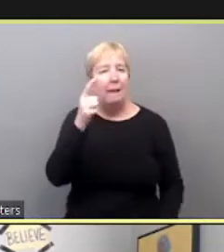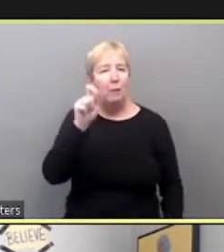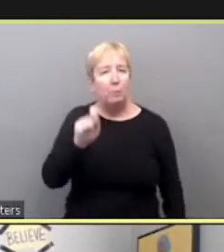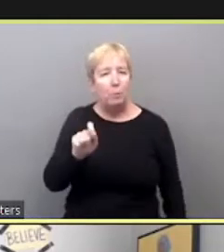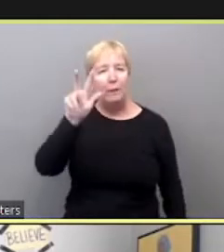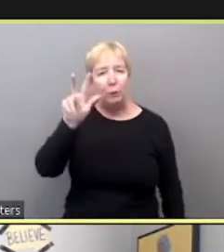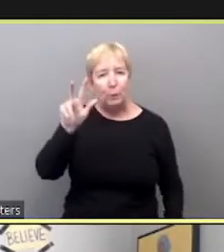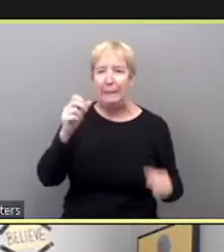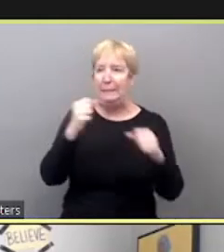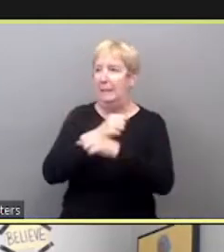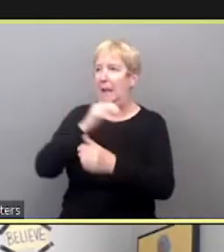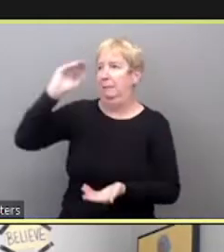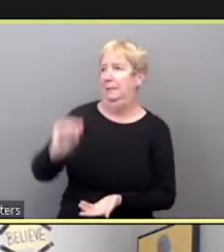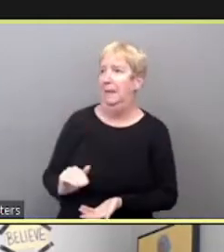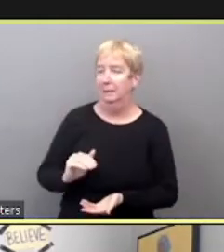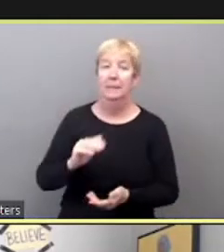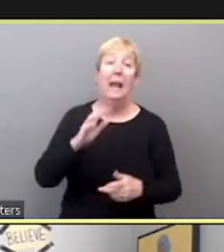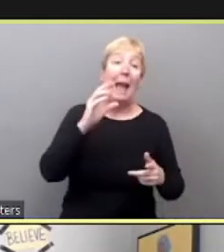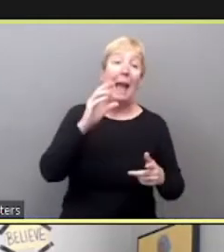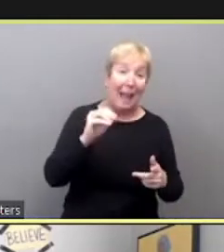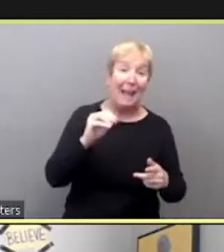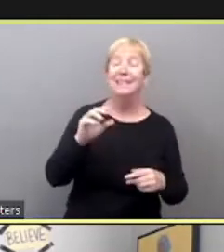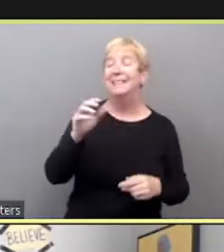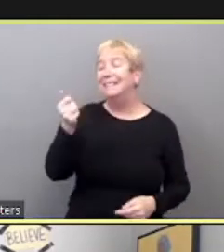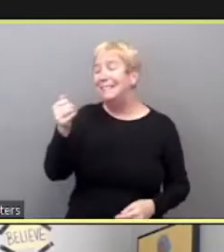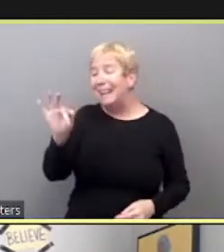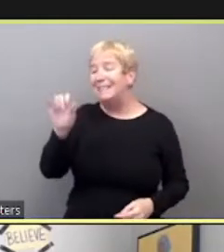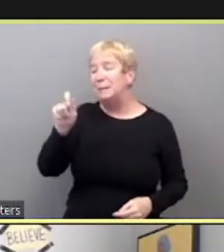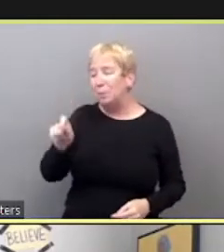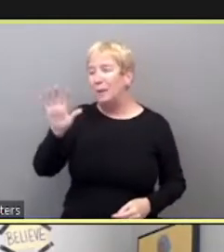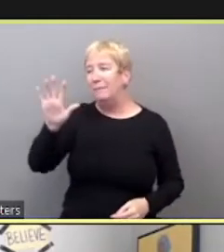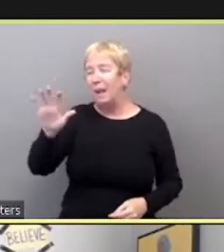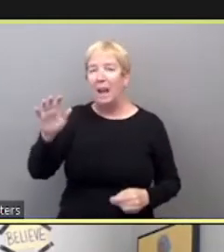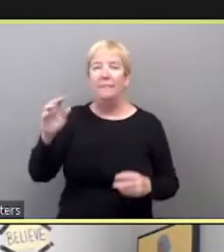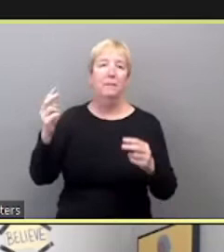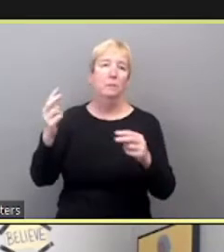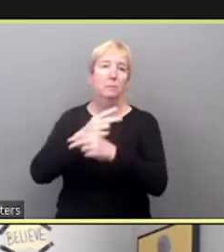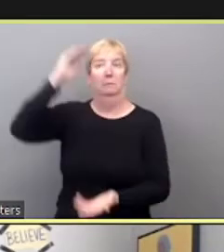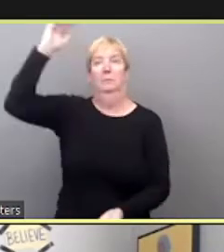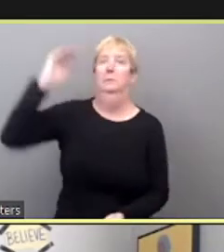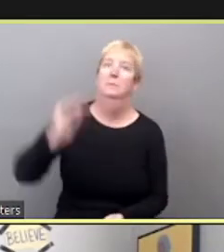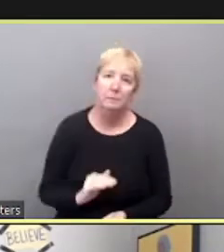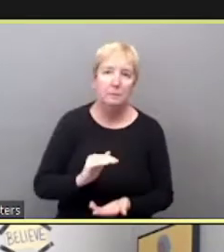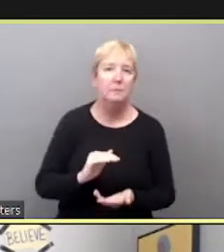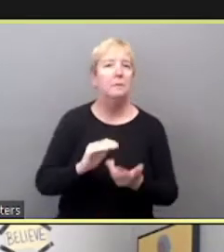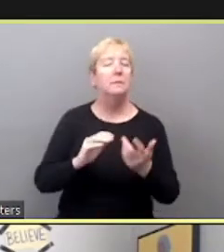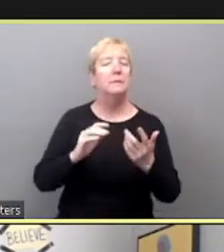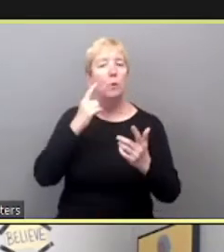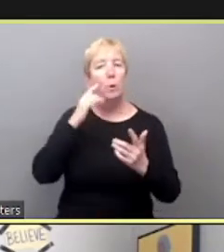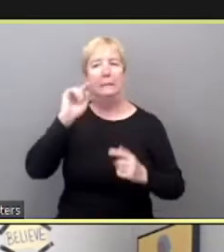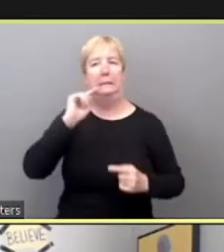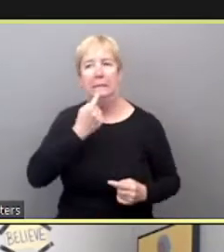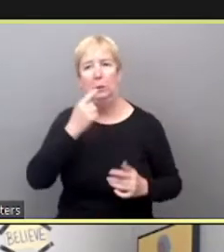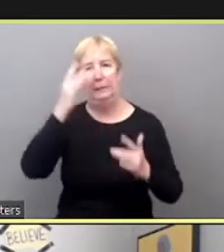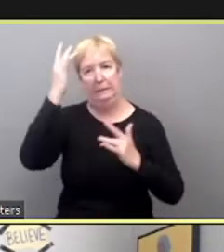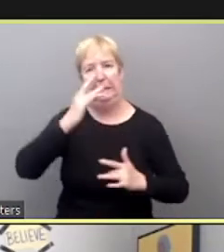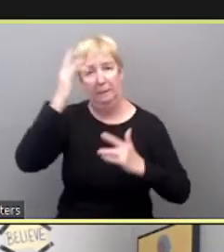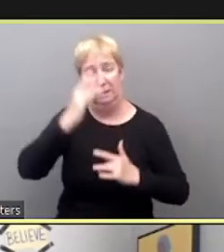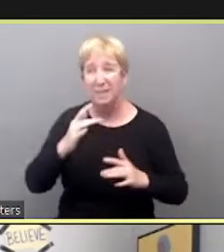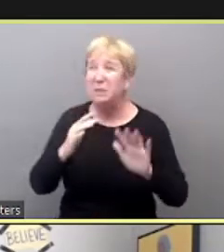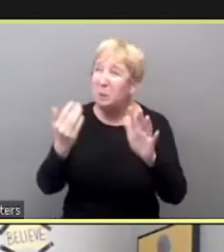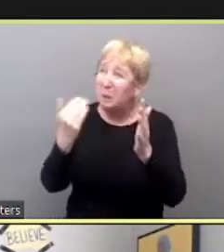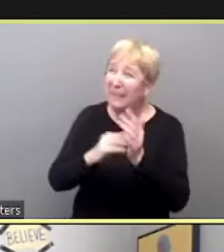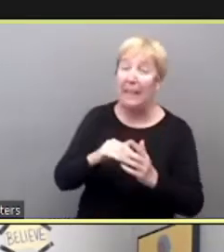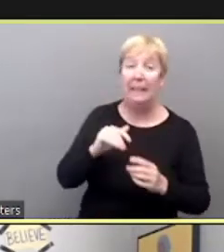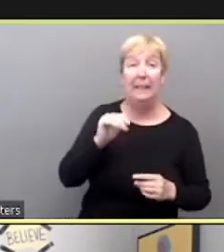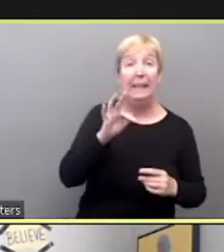the rate of severe illness lower by a factor of 19.5. So just a little bit more evidence that shows that, if you are in the should